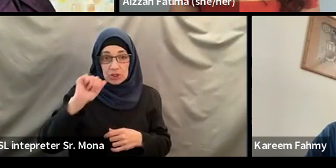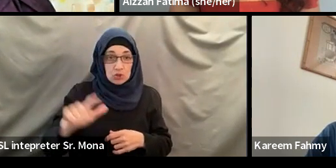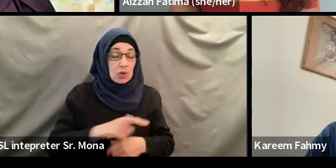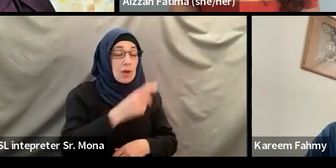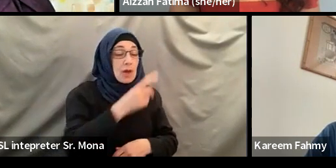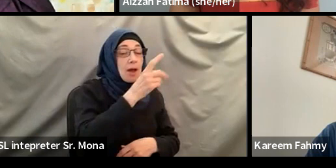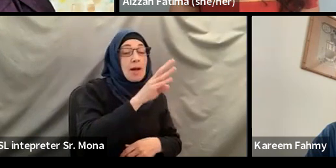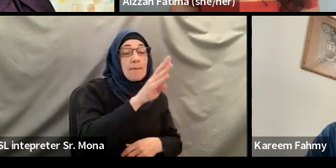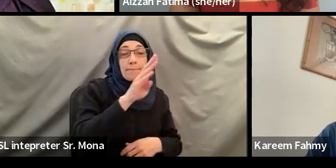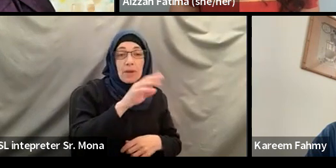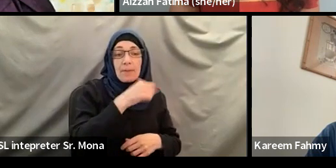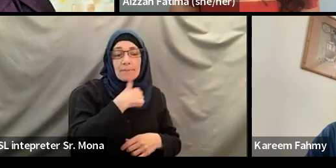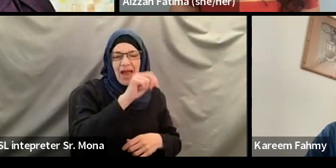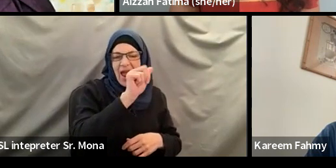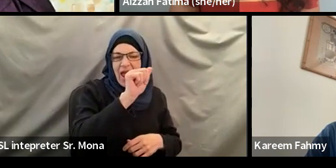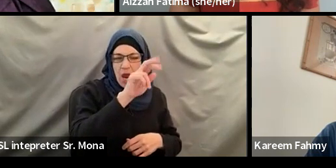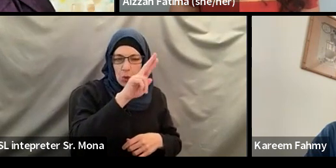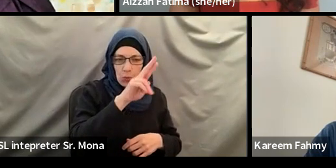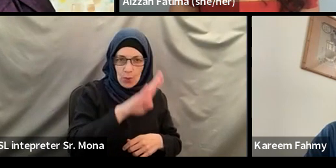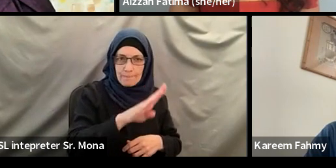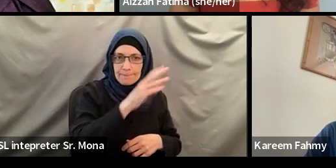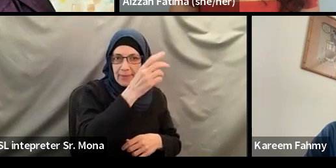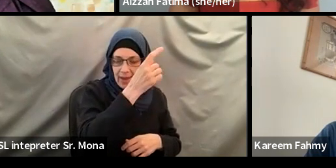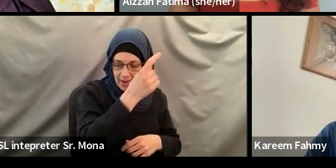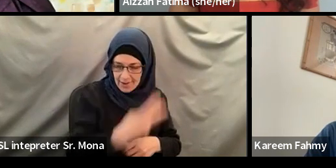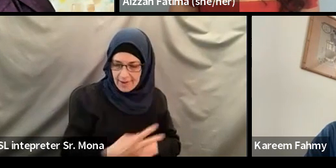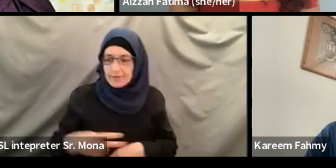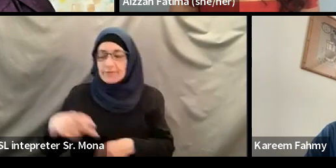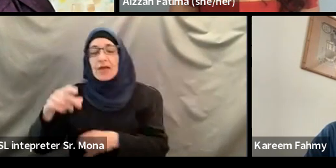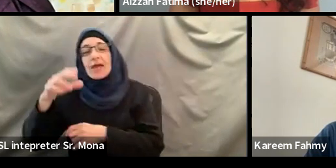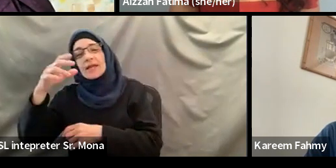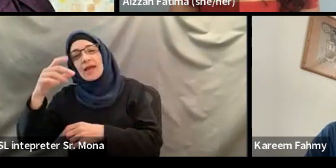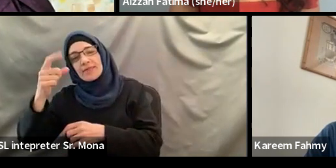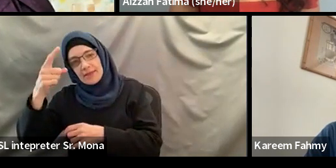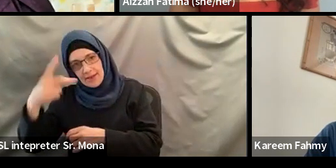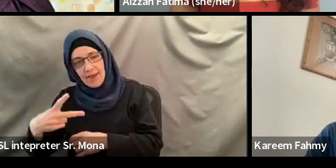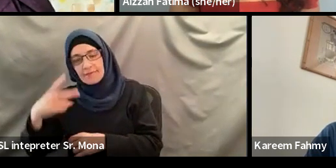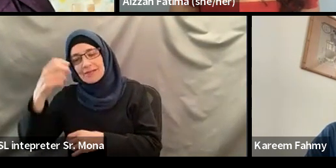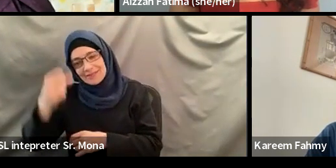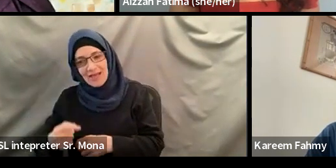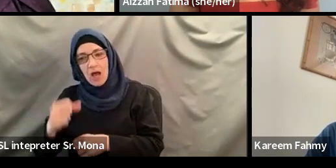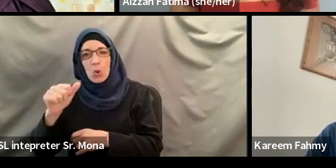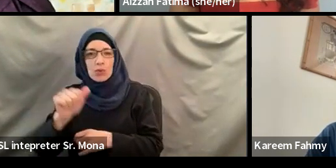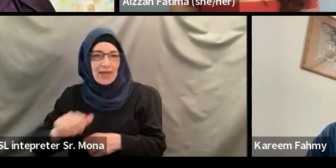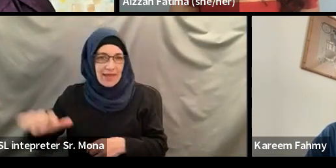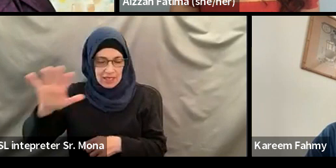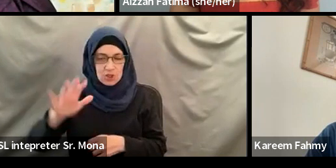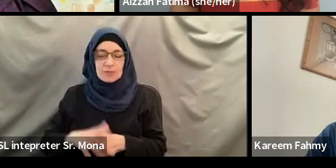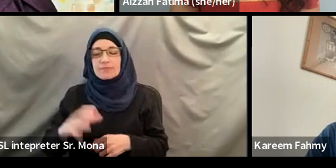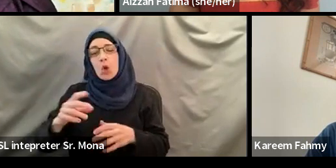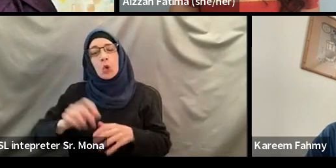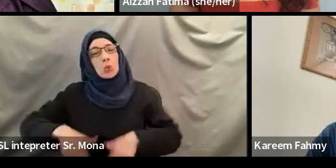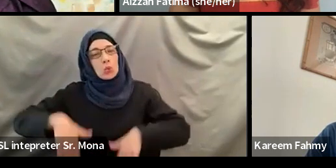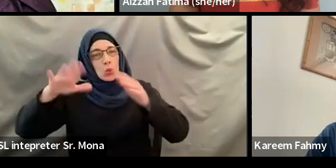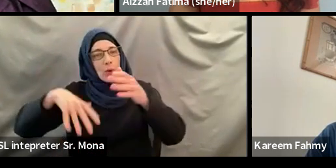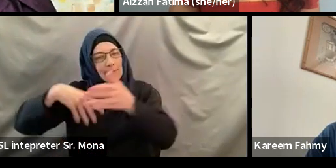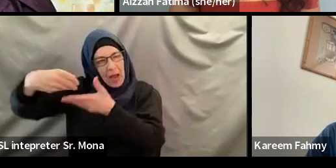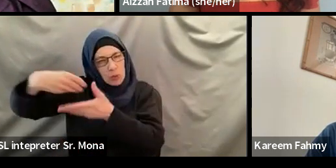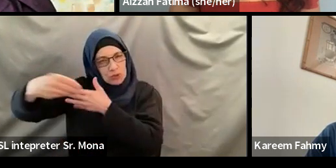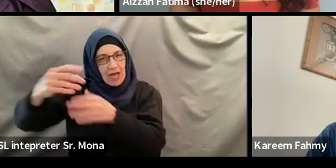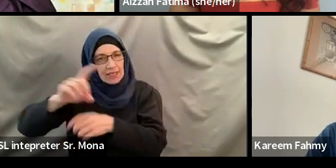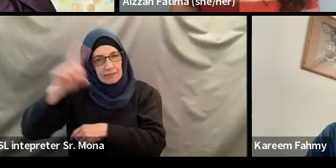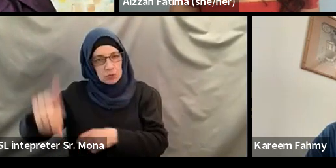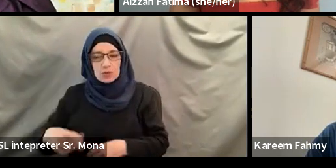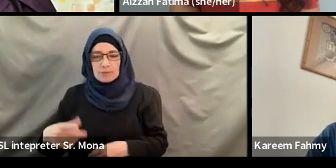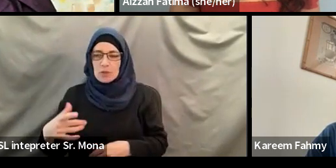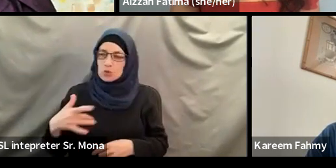really homogenous, mostly Arab, partly South Asian Muslim community outside of Detroit, I felt that ostracization